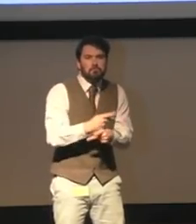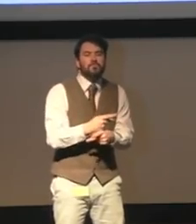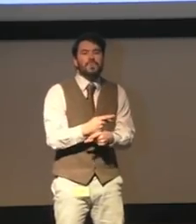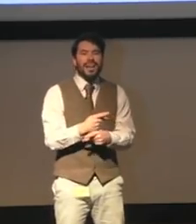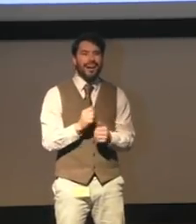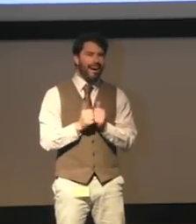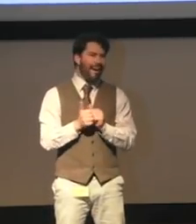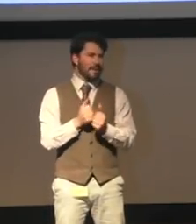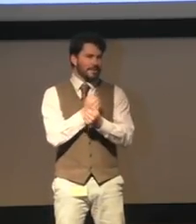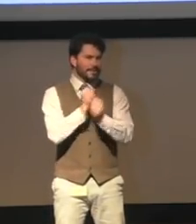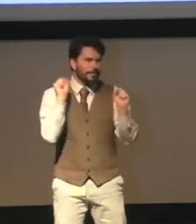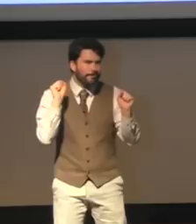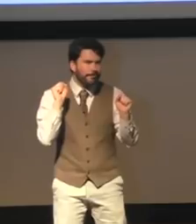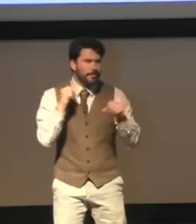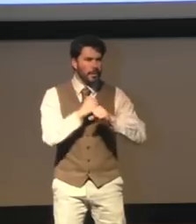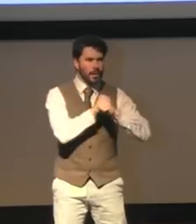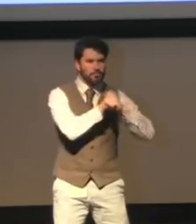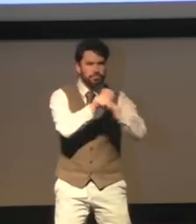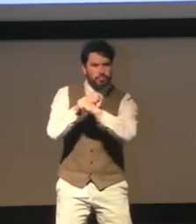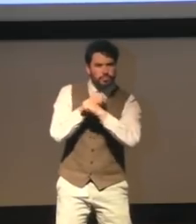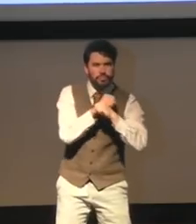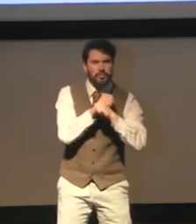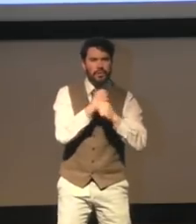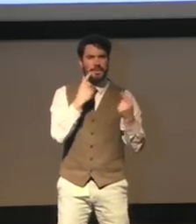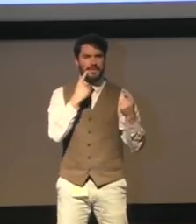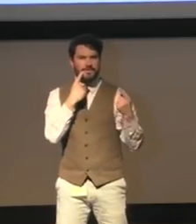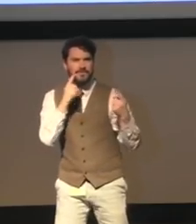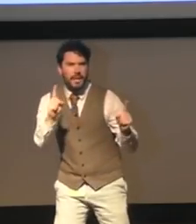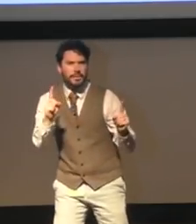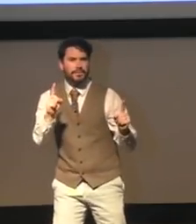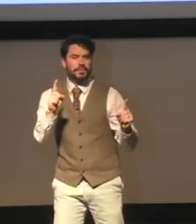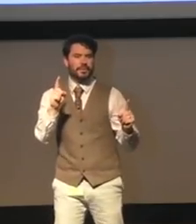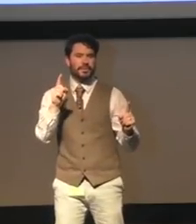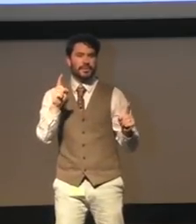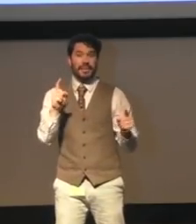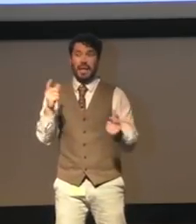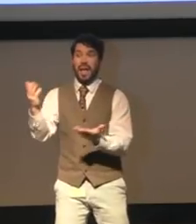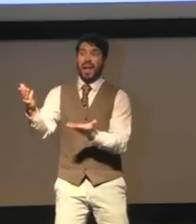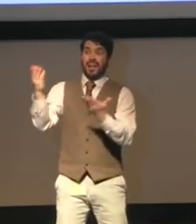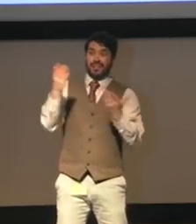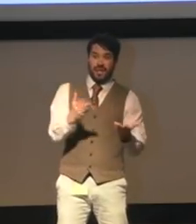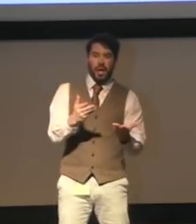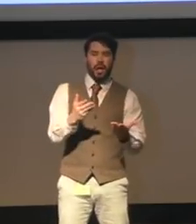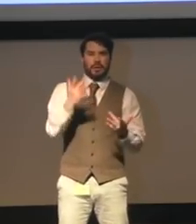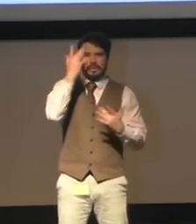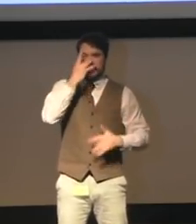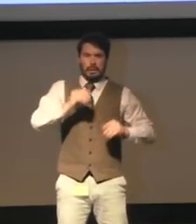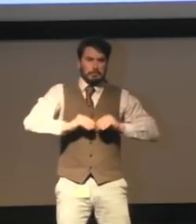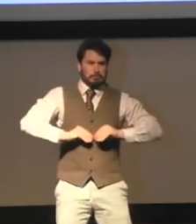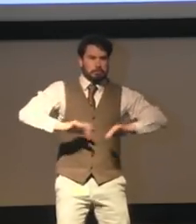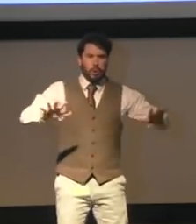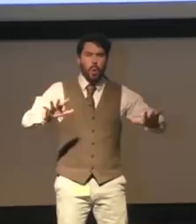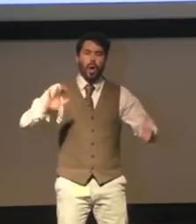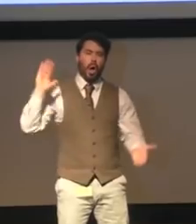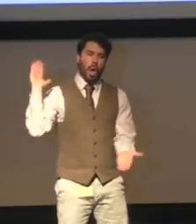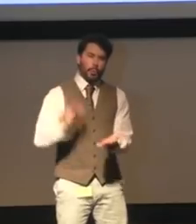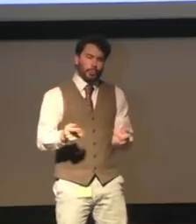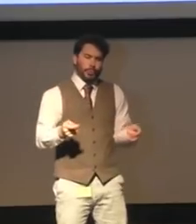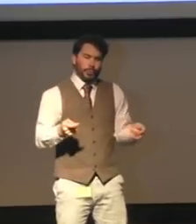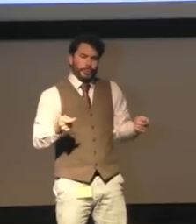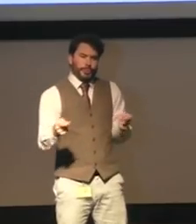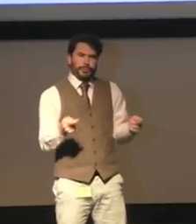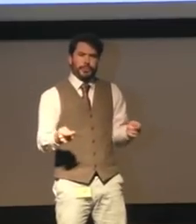effective way, but also to limit the spread of the disease while we deliver that care that's been deferred and